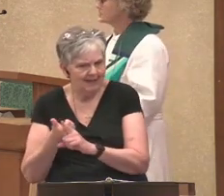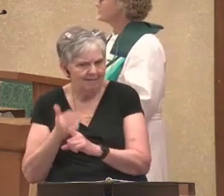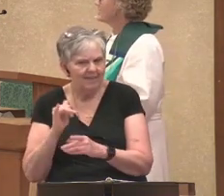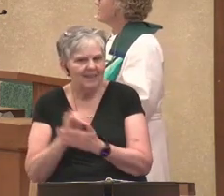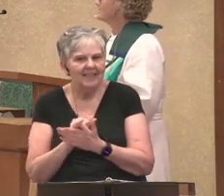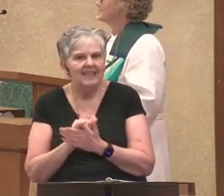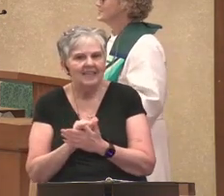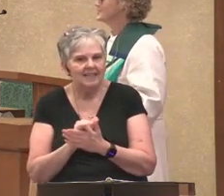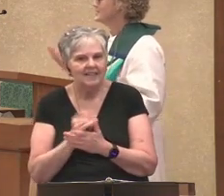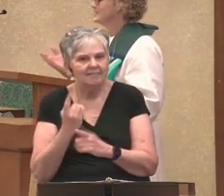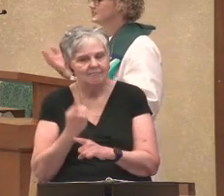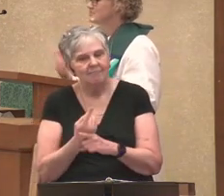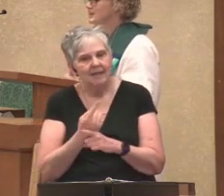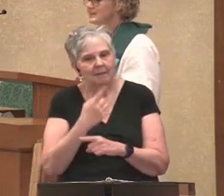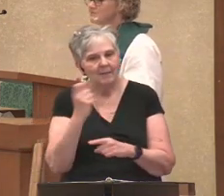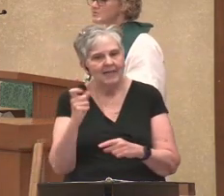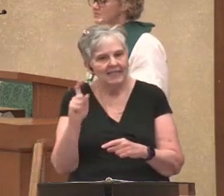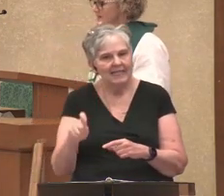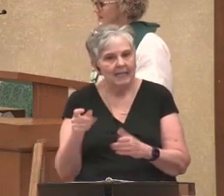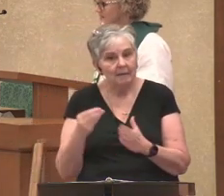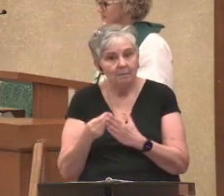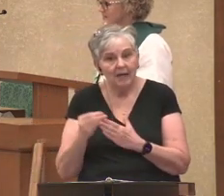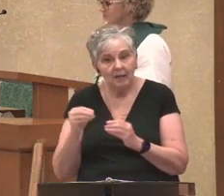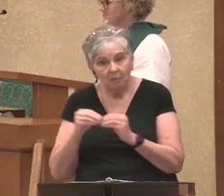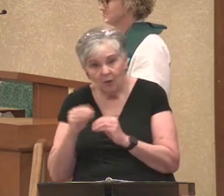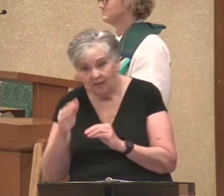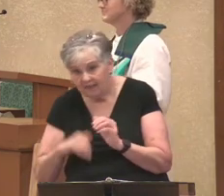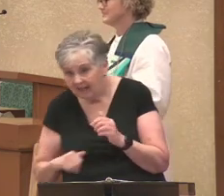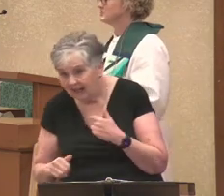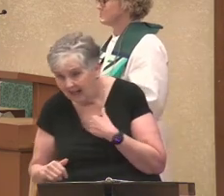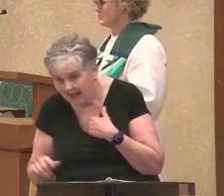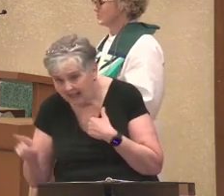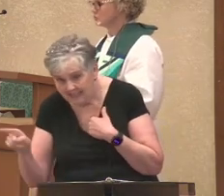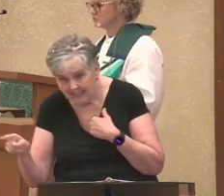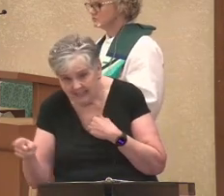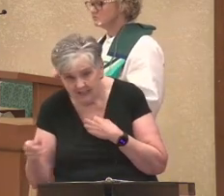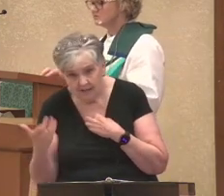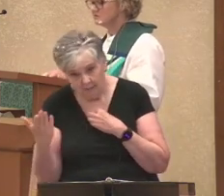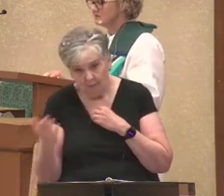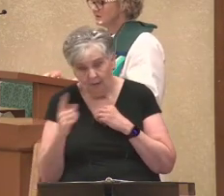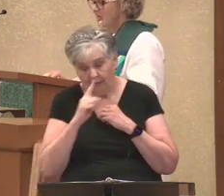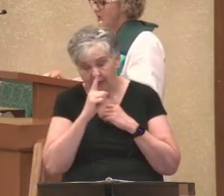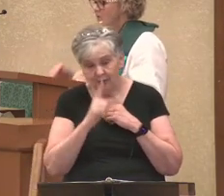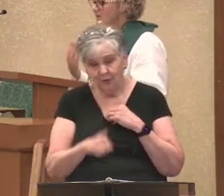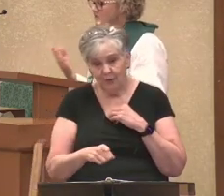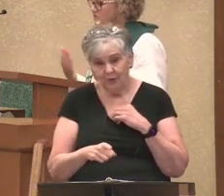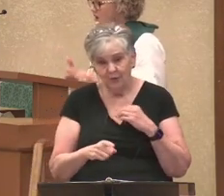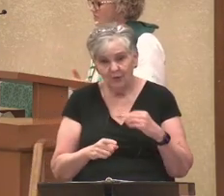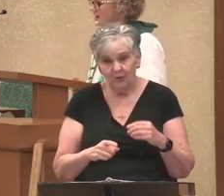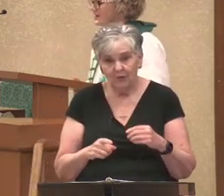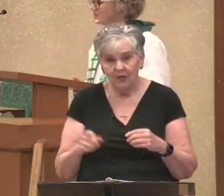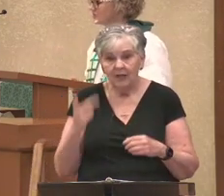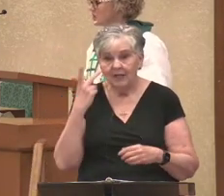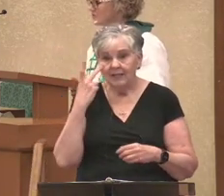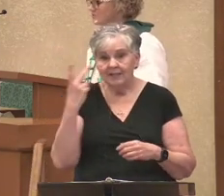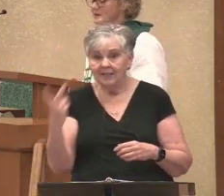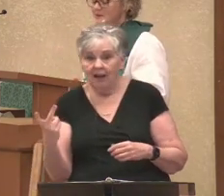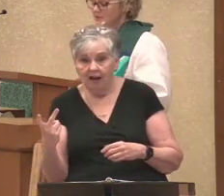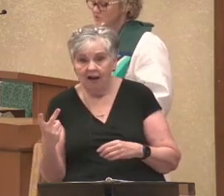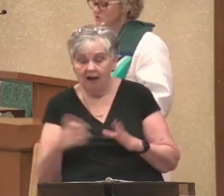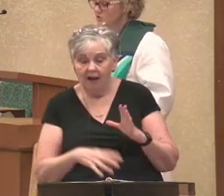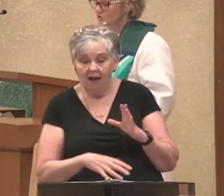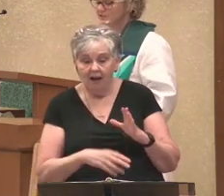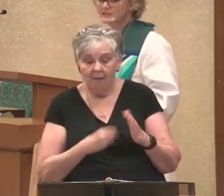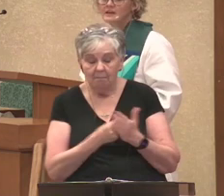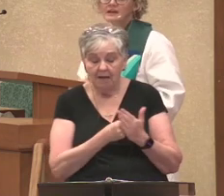was justified because he needed the money more than I did? That's probably true. And when he saw that I had discovered my